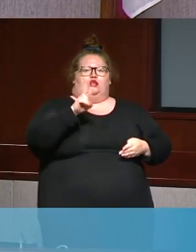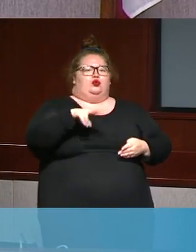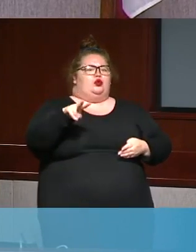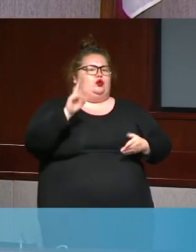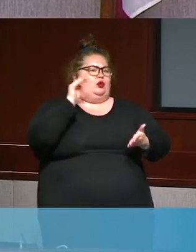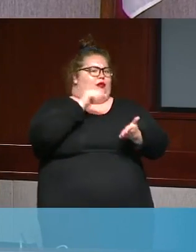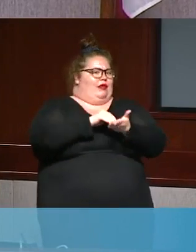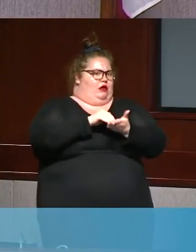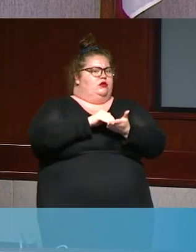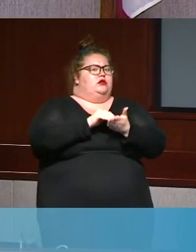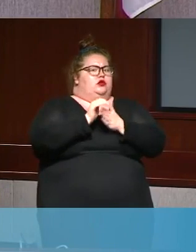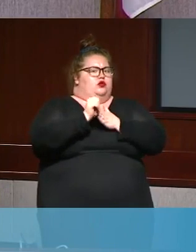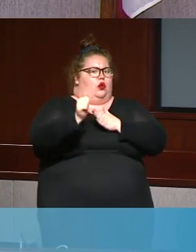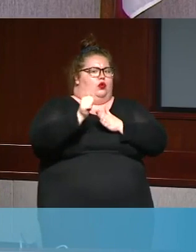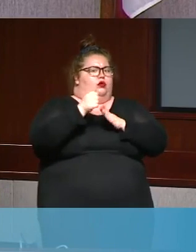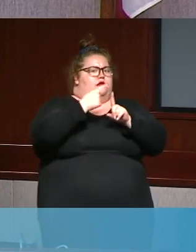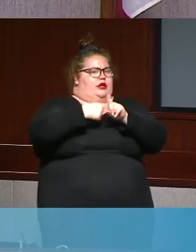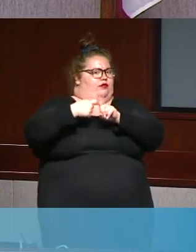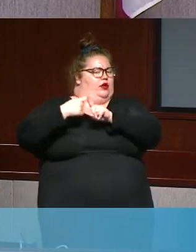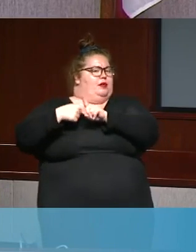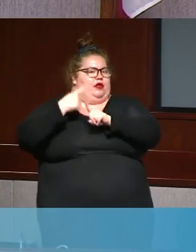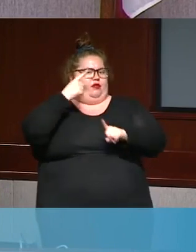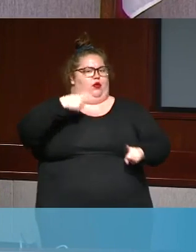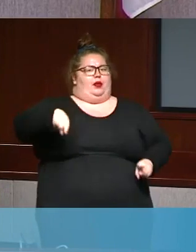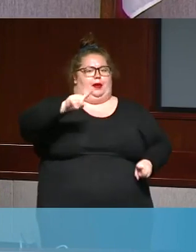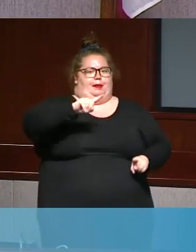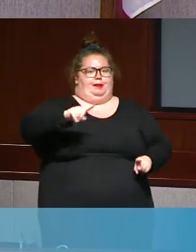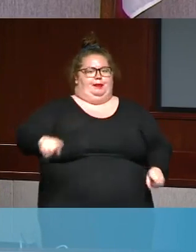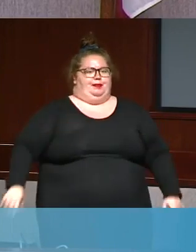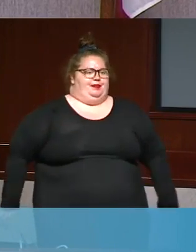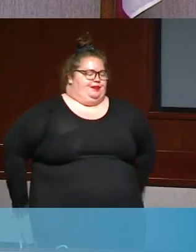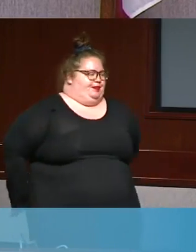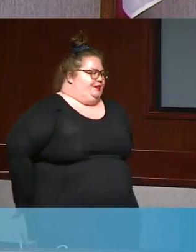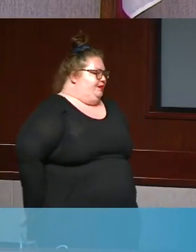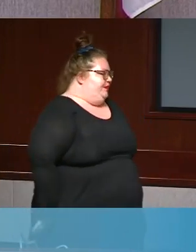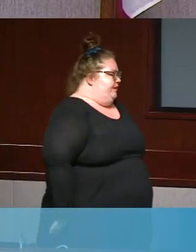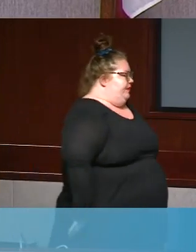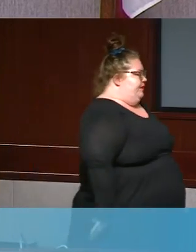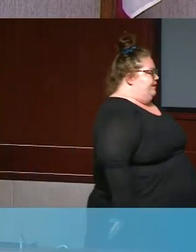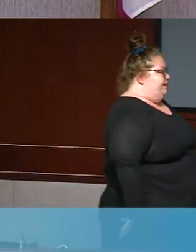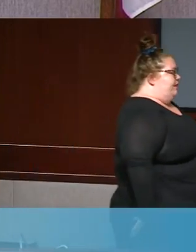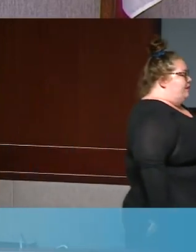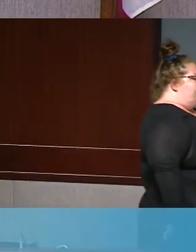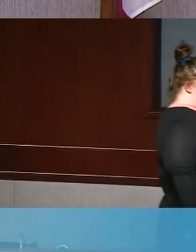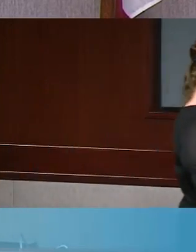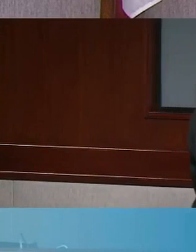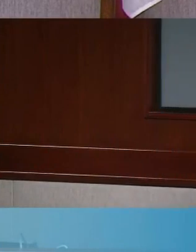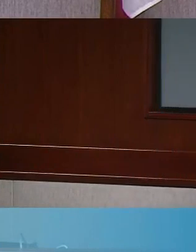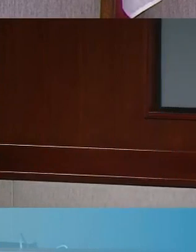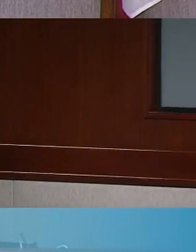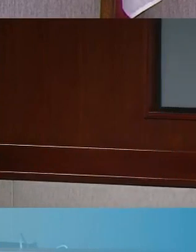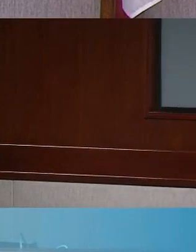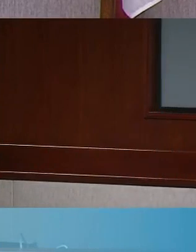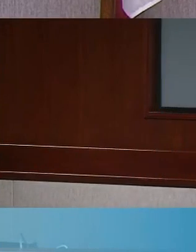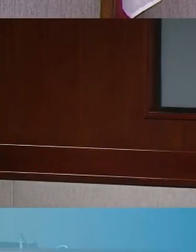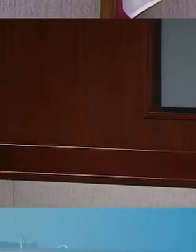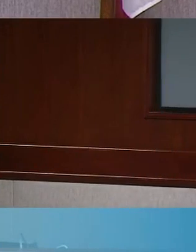$22,000 per loan for those that are interested. In addition, we will